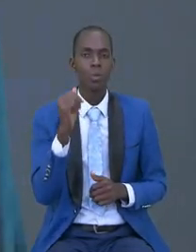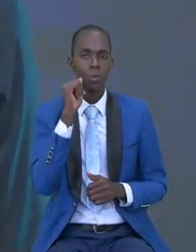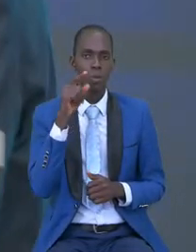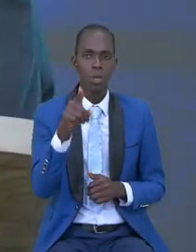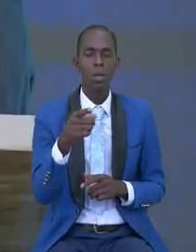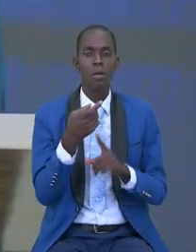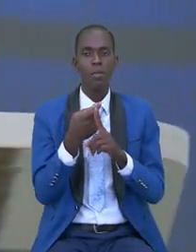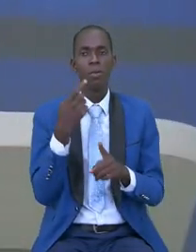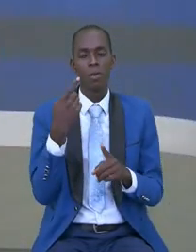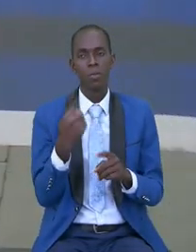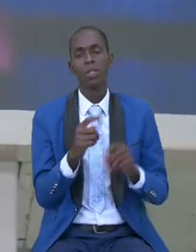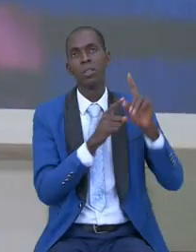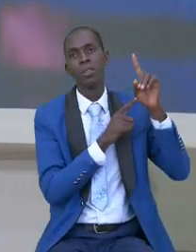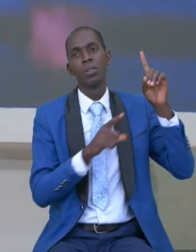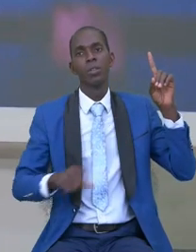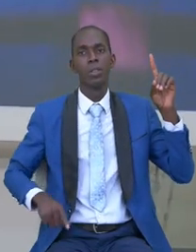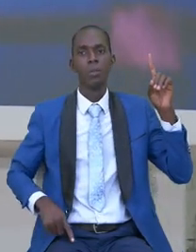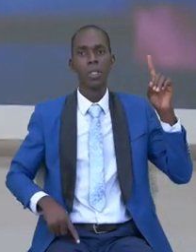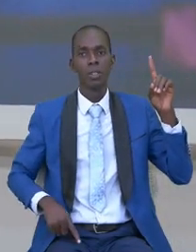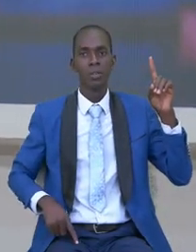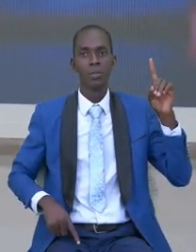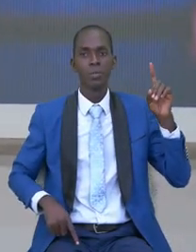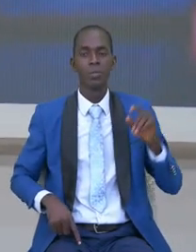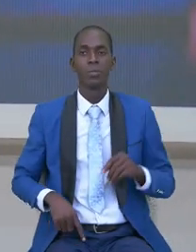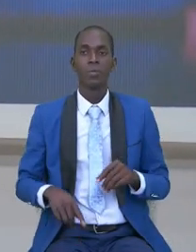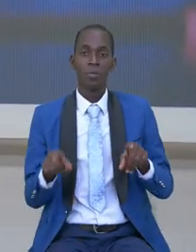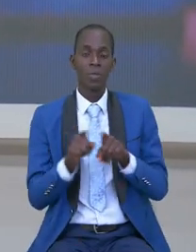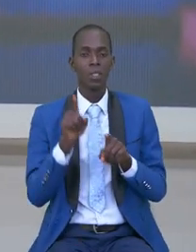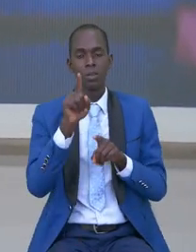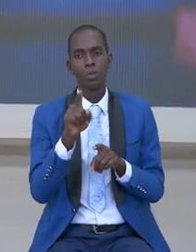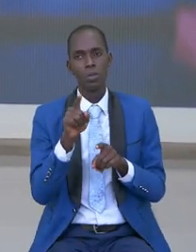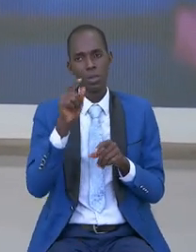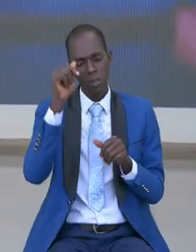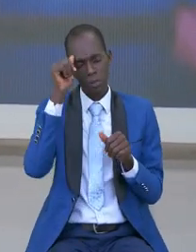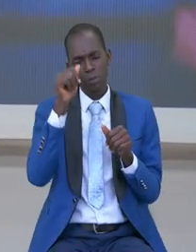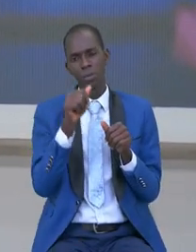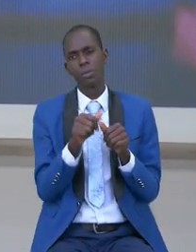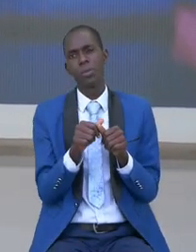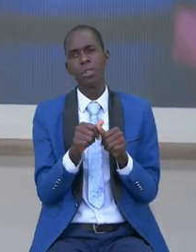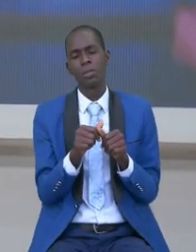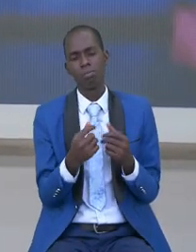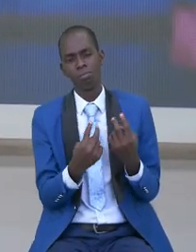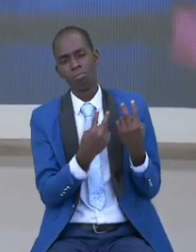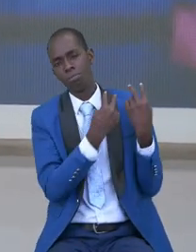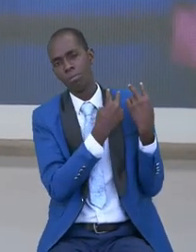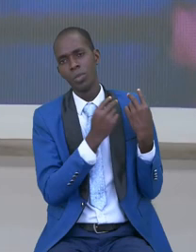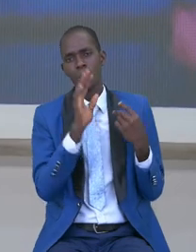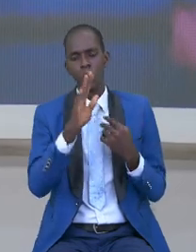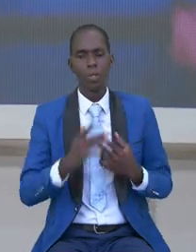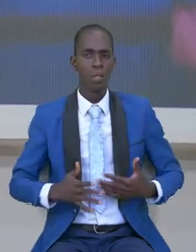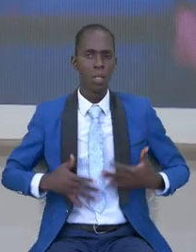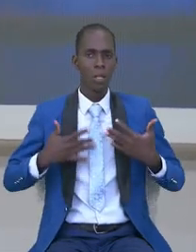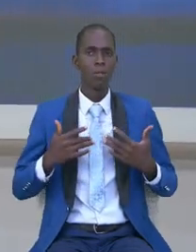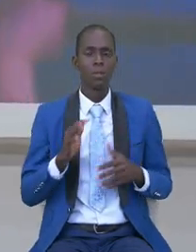from the Lord. As you look back, it's your life, your calling,